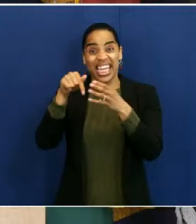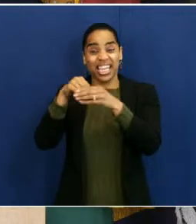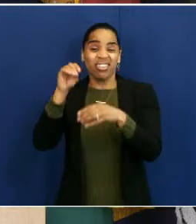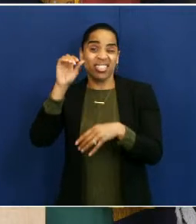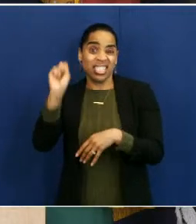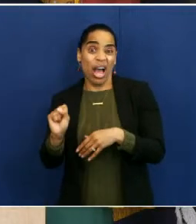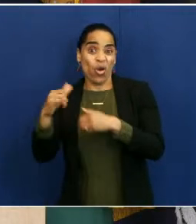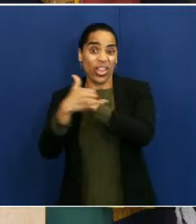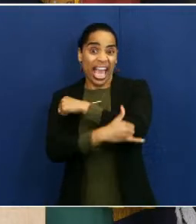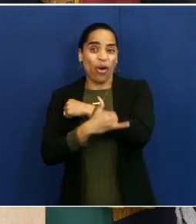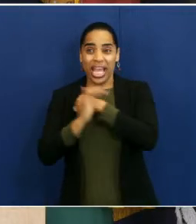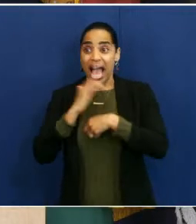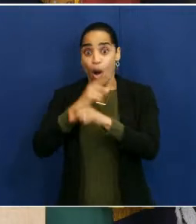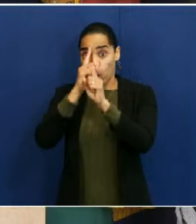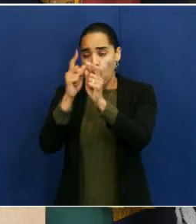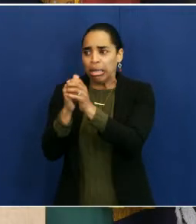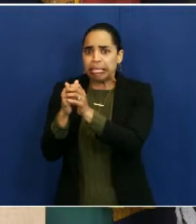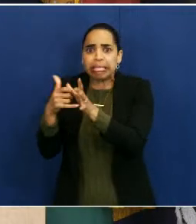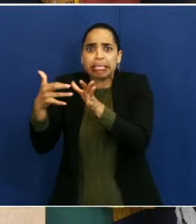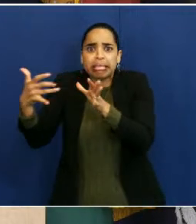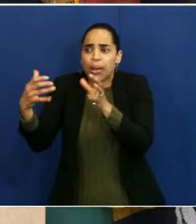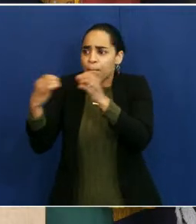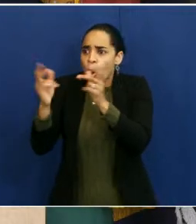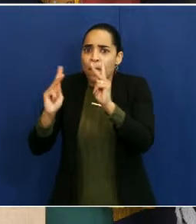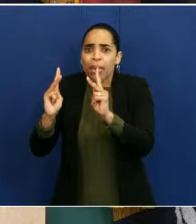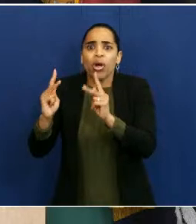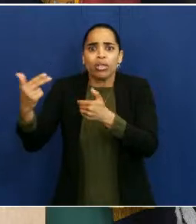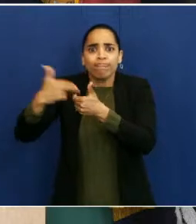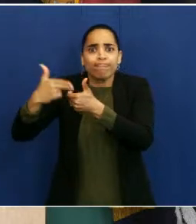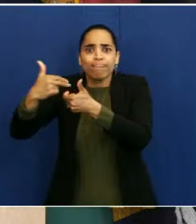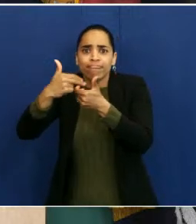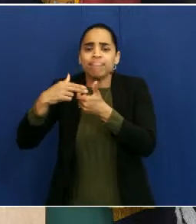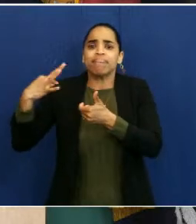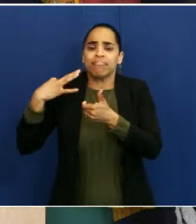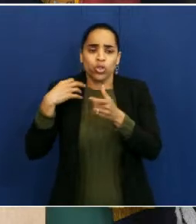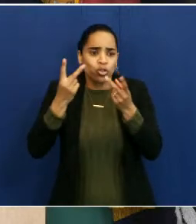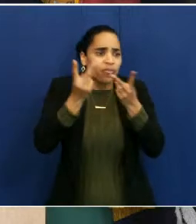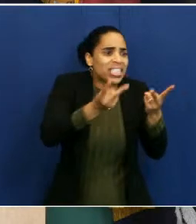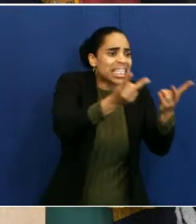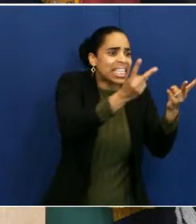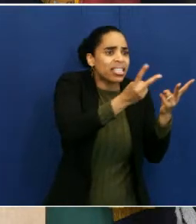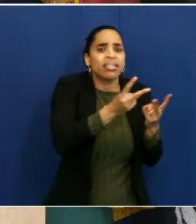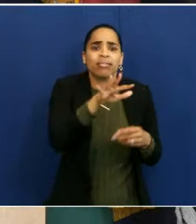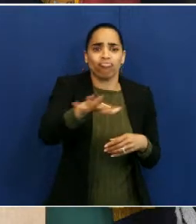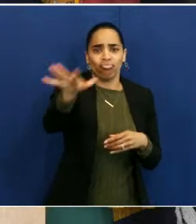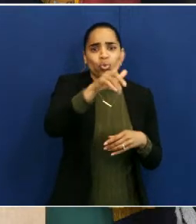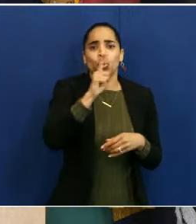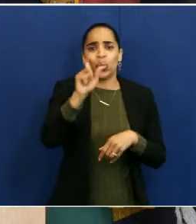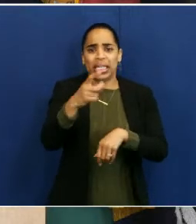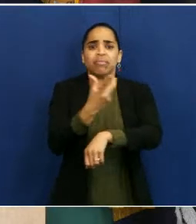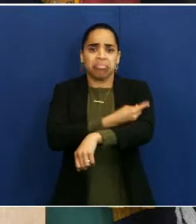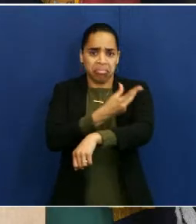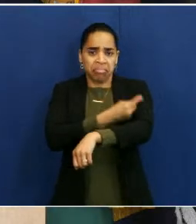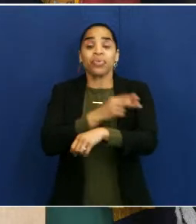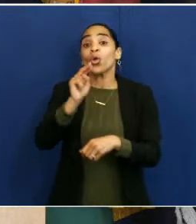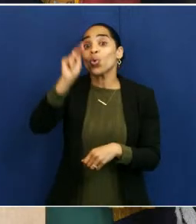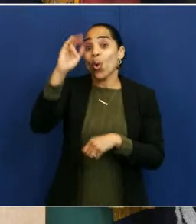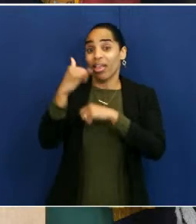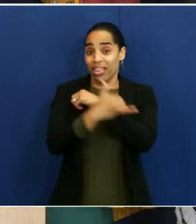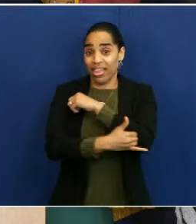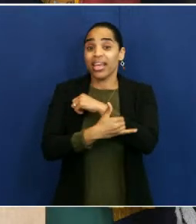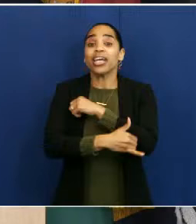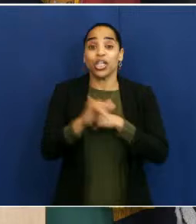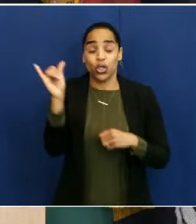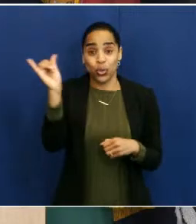South County to ensure that we're meeting the need of our hardest-hit communities. While the vaccine is one way to combat